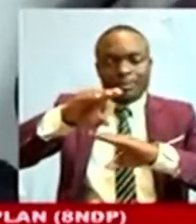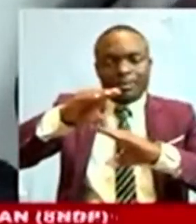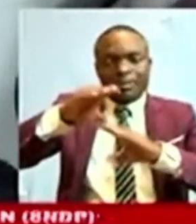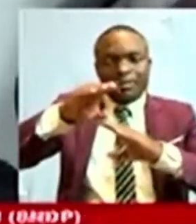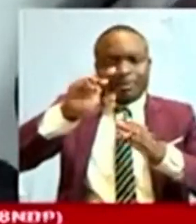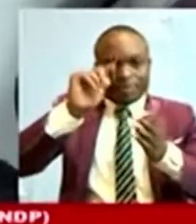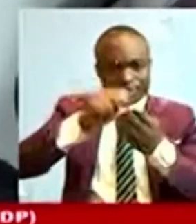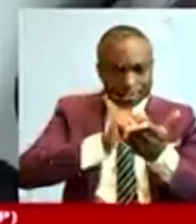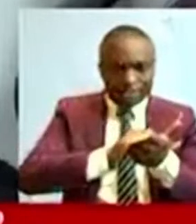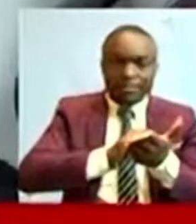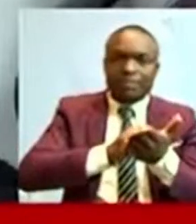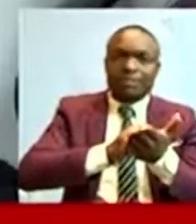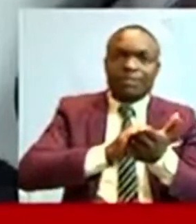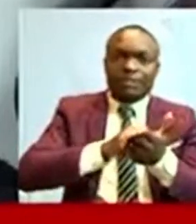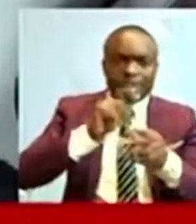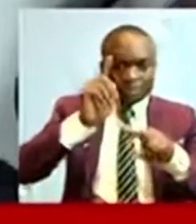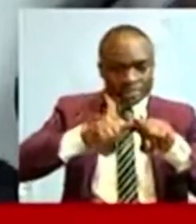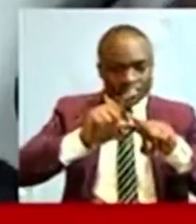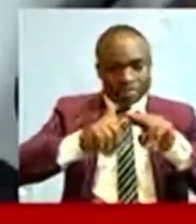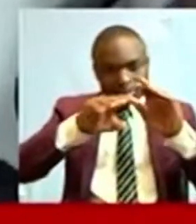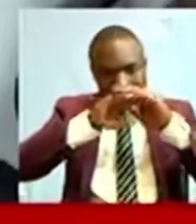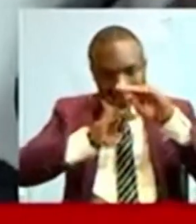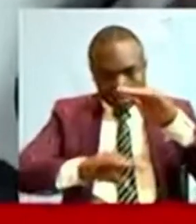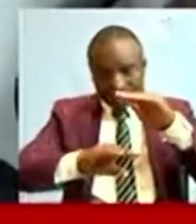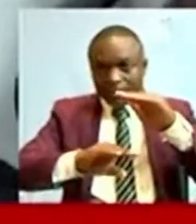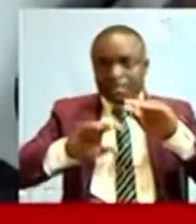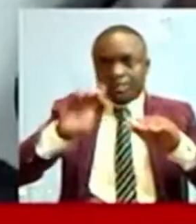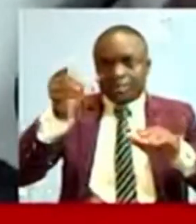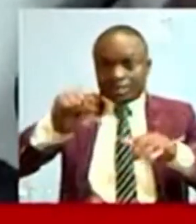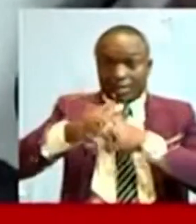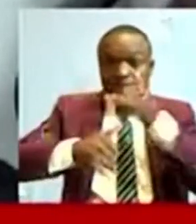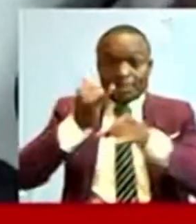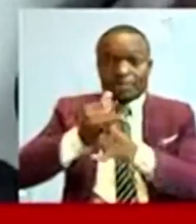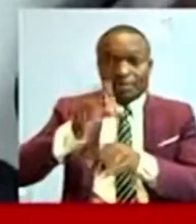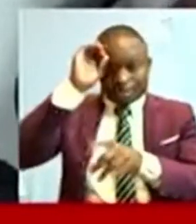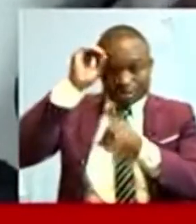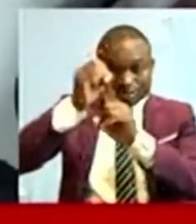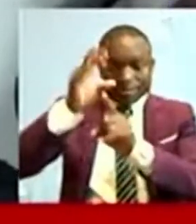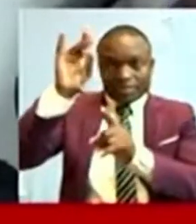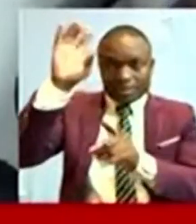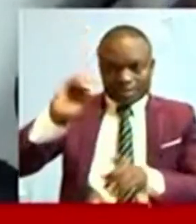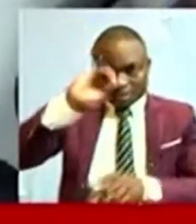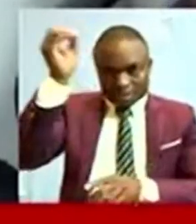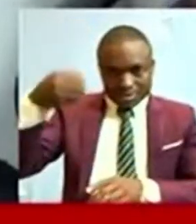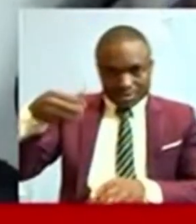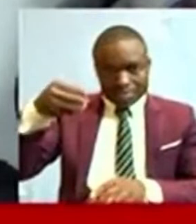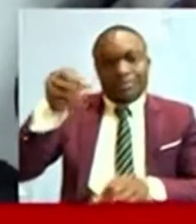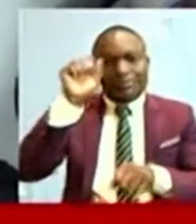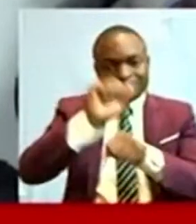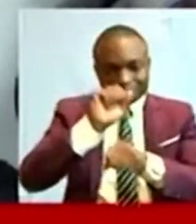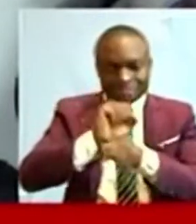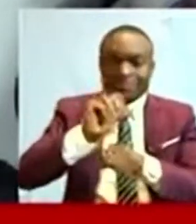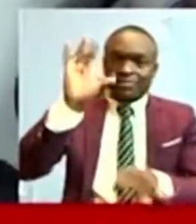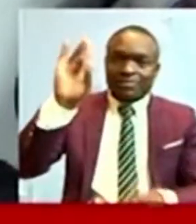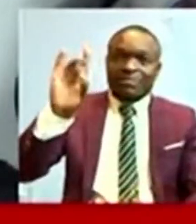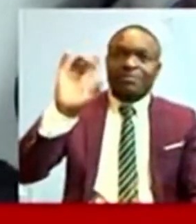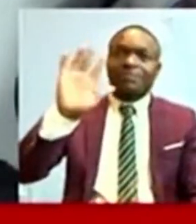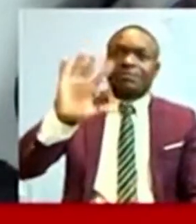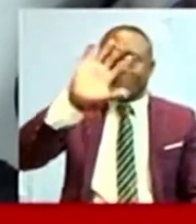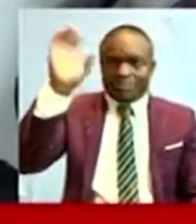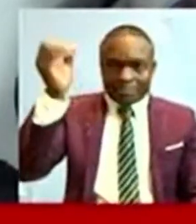years. The target was 80% and the performance was at